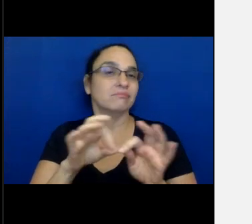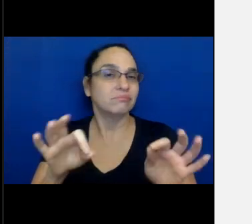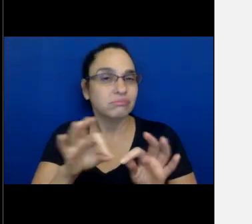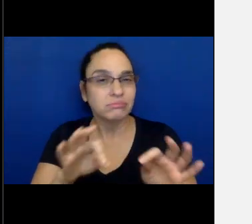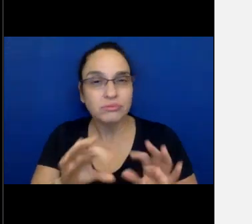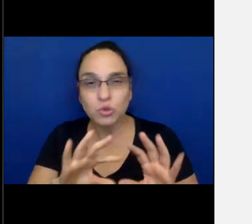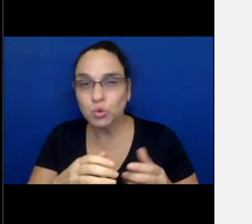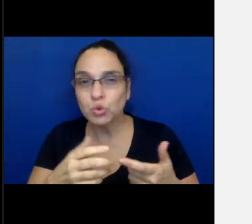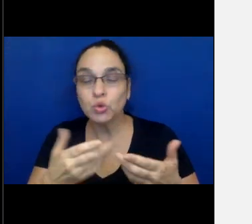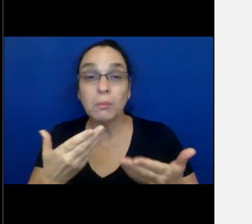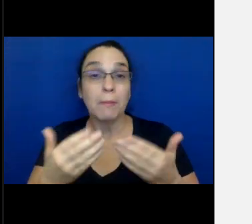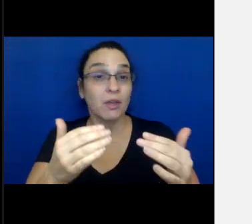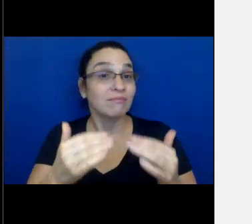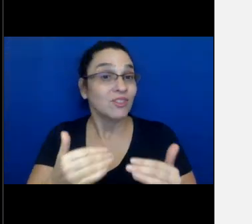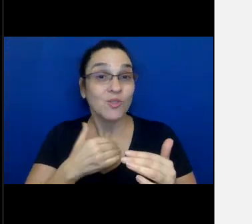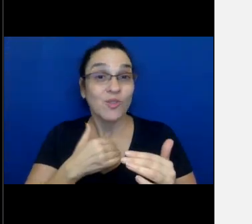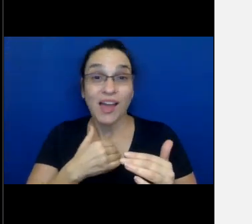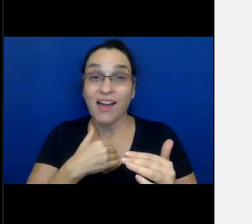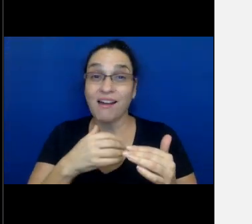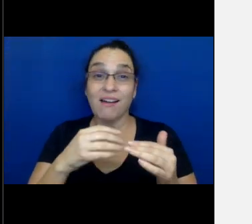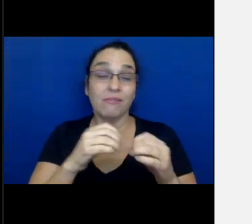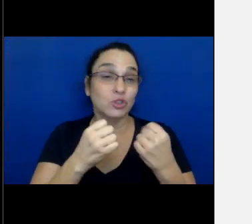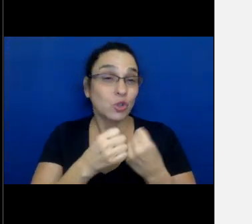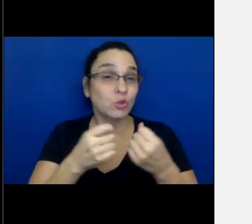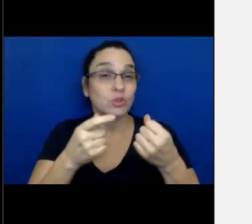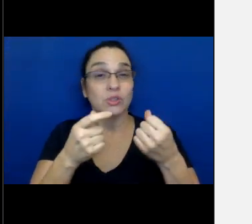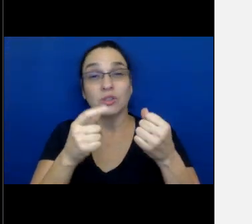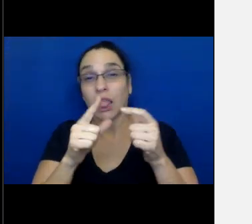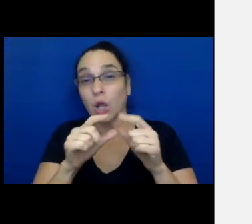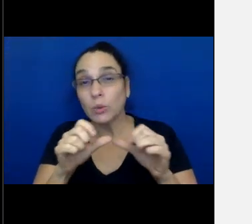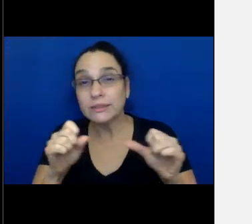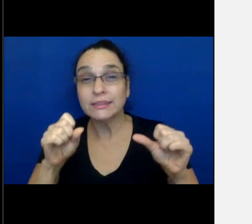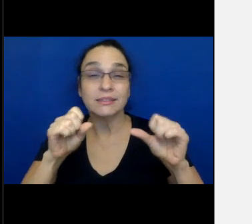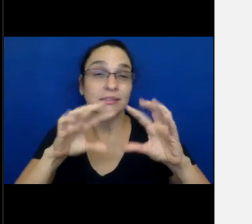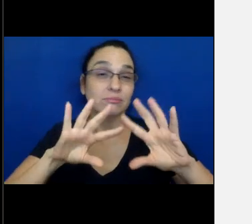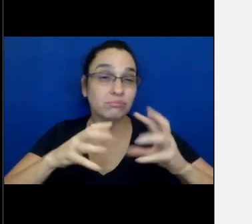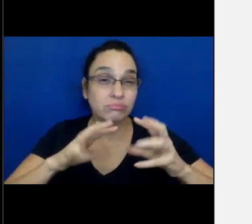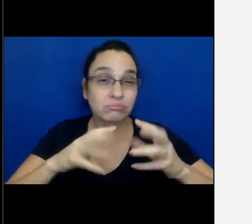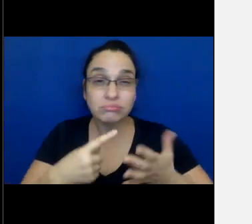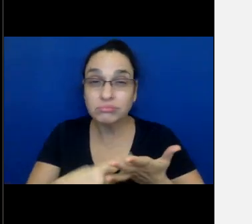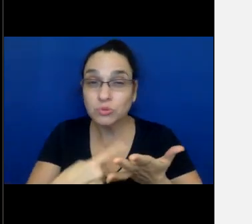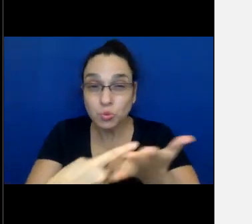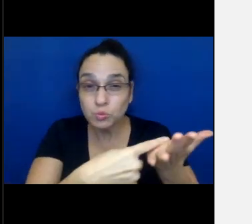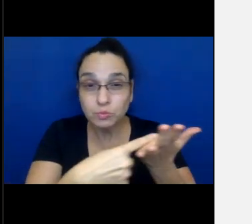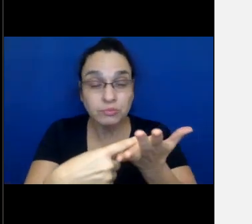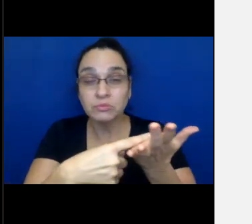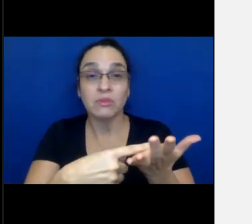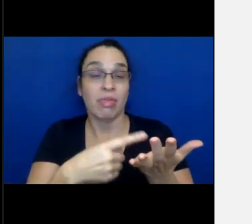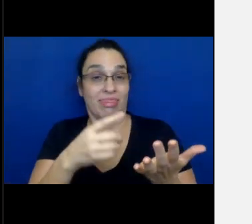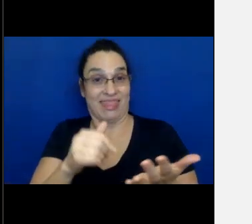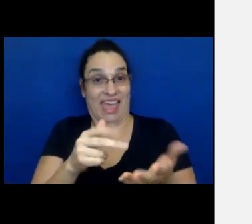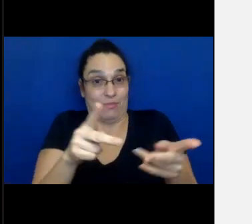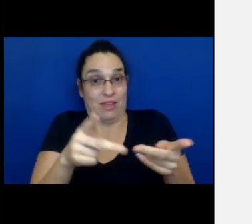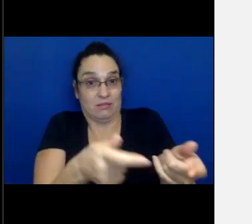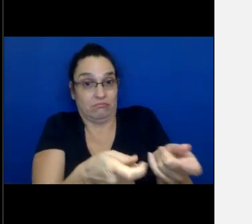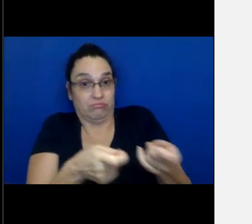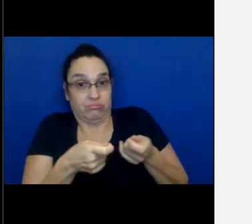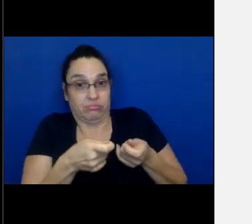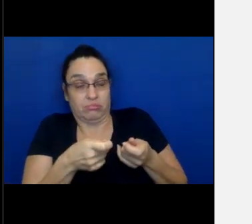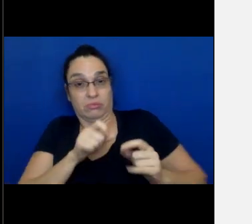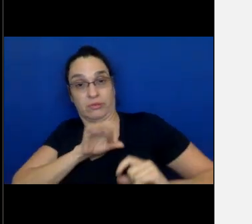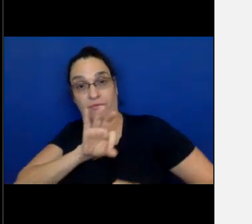that, and that might be a space to get ideas. And then additionally, like, you want to make sure you have colleagues with whom you